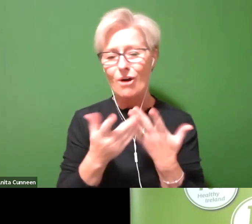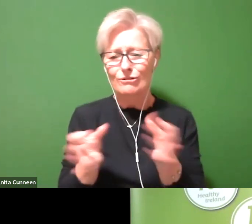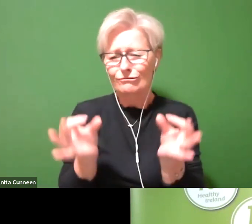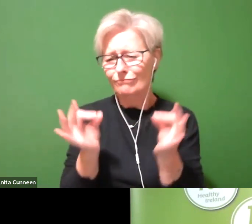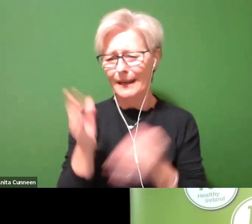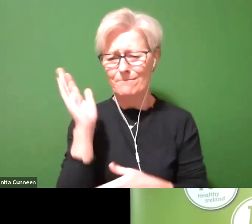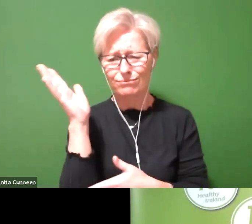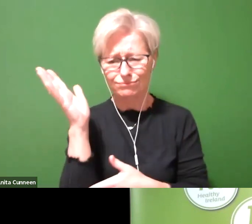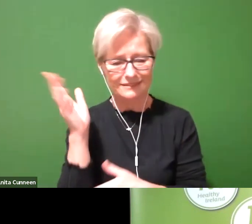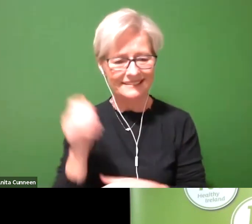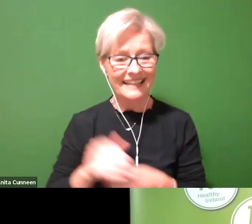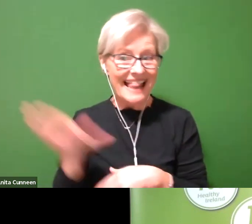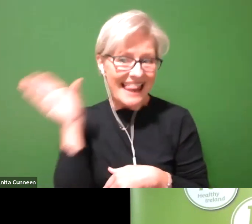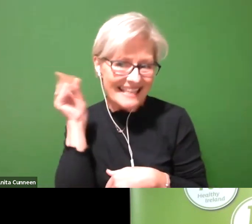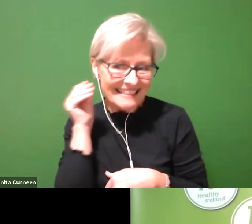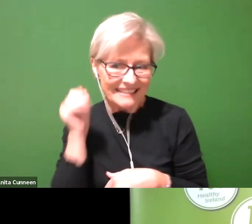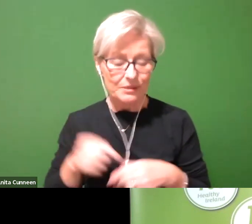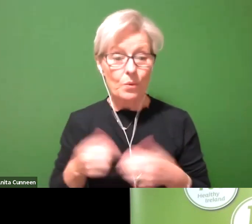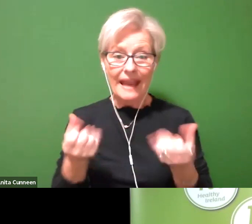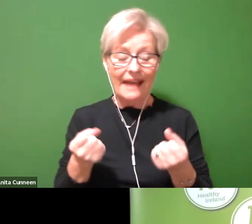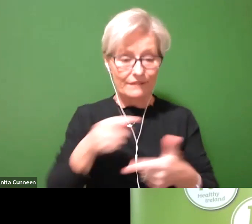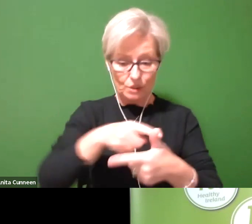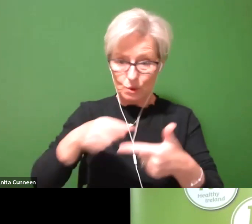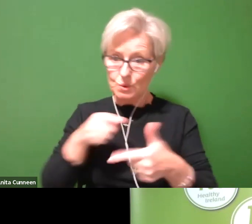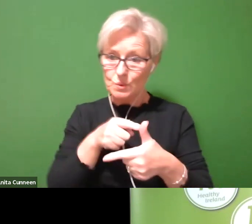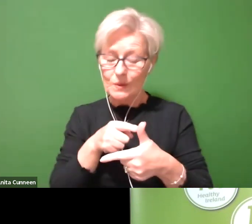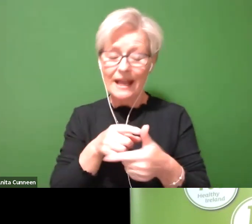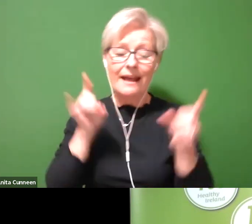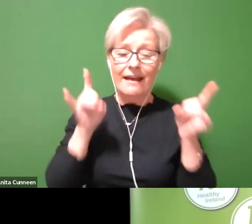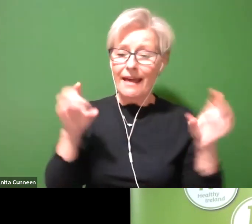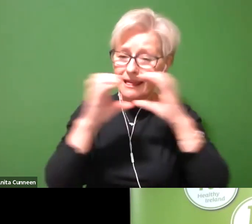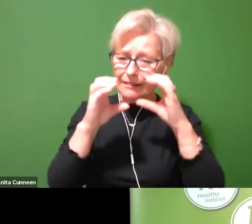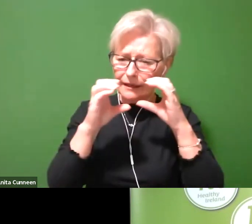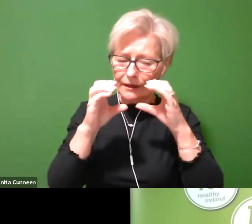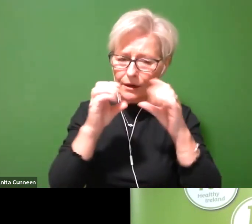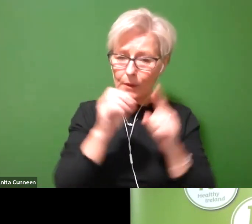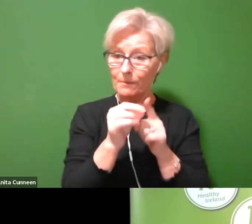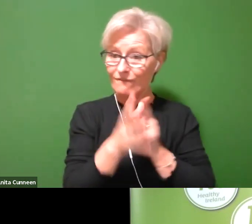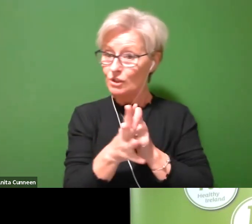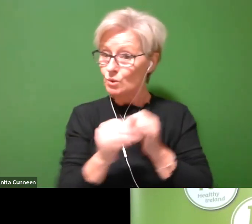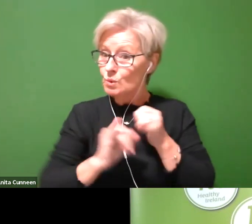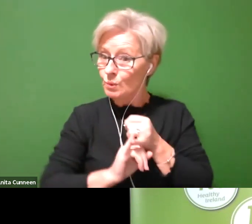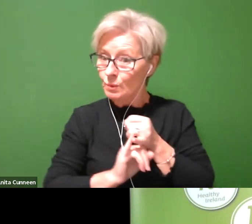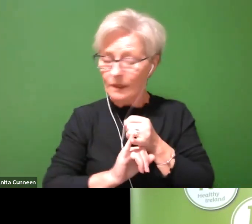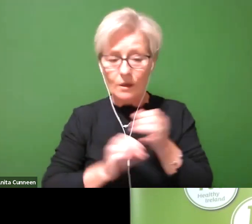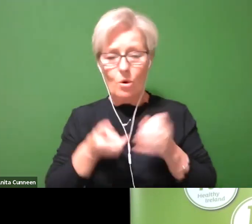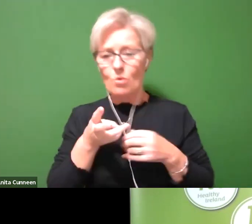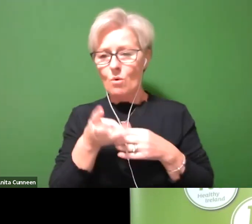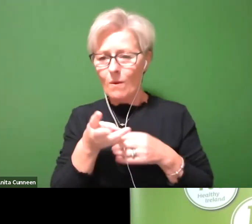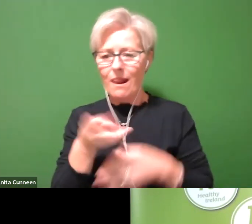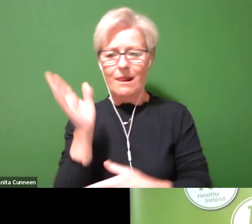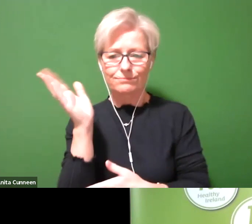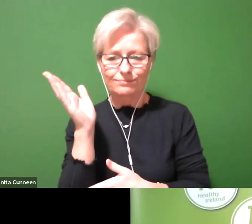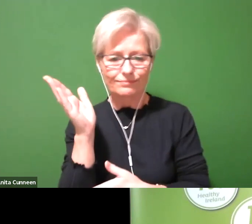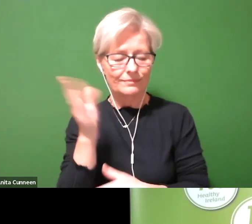hear from. We have two cohorts this evening. We have our healthcare professionals who are going to outline for you today some of